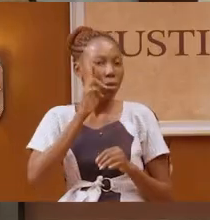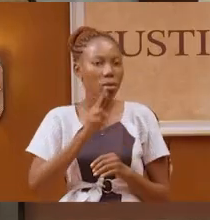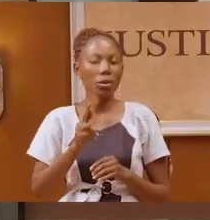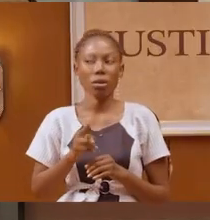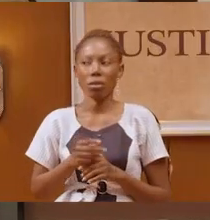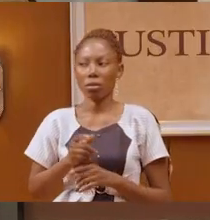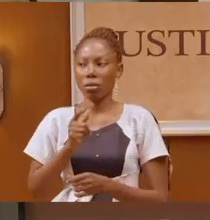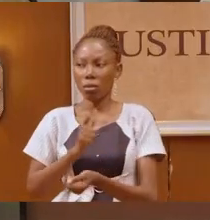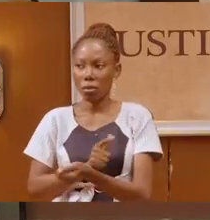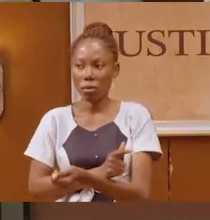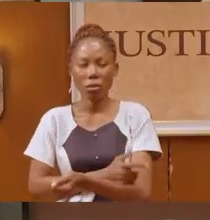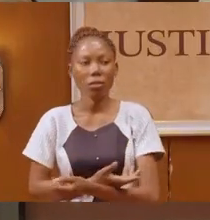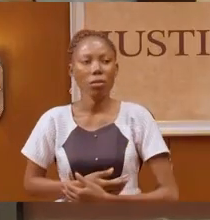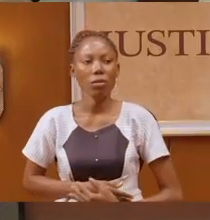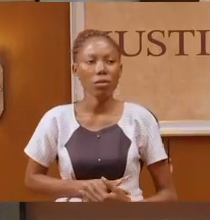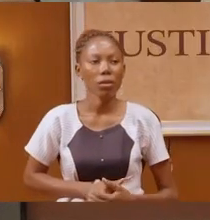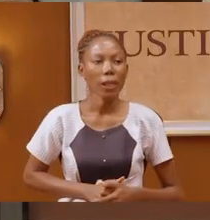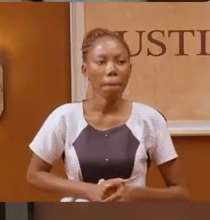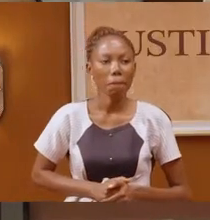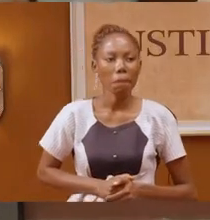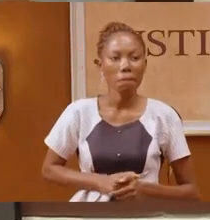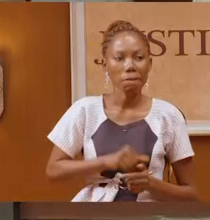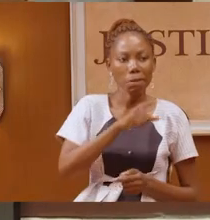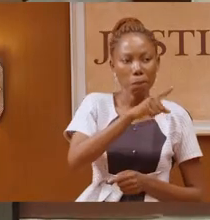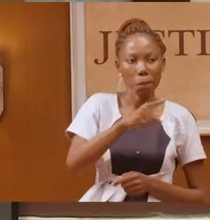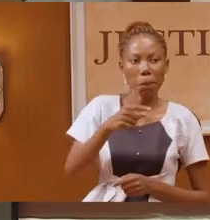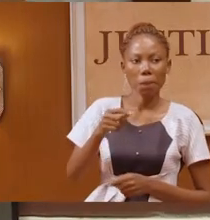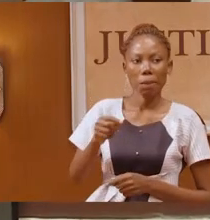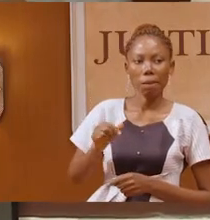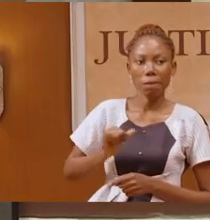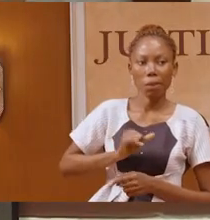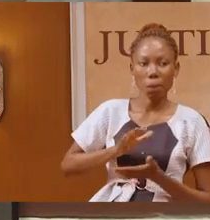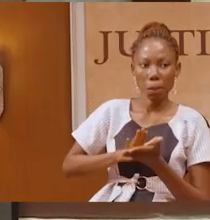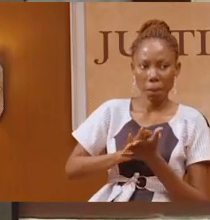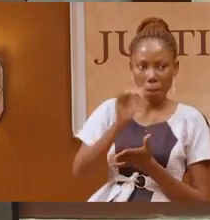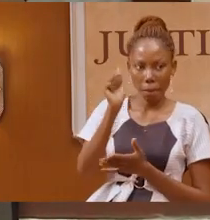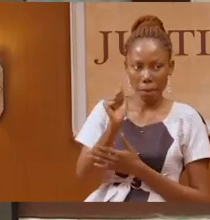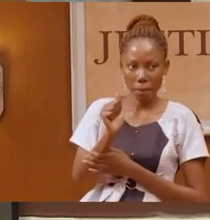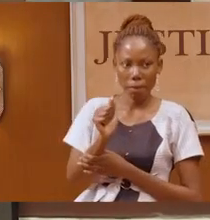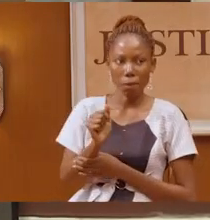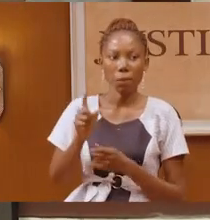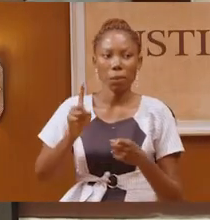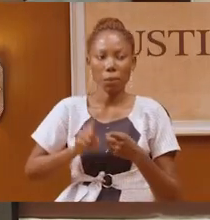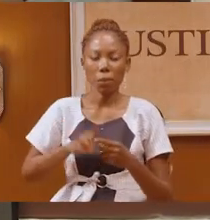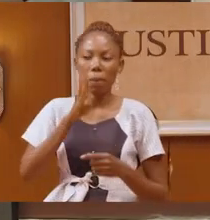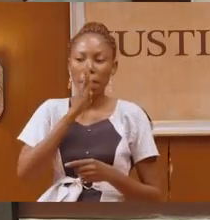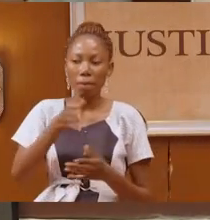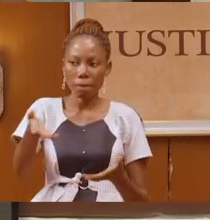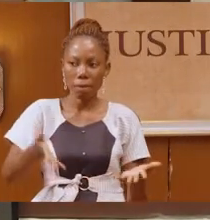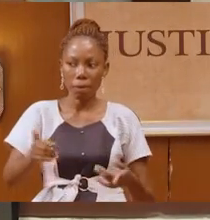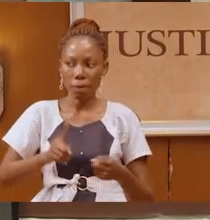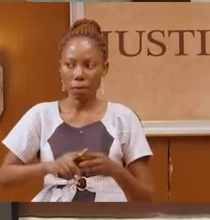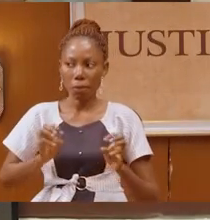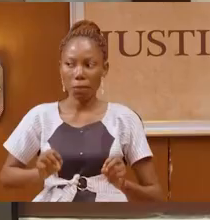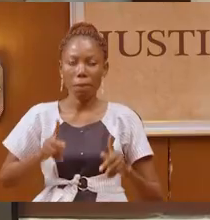Okay. With what you have said now, I believe she deserves an opportunity to be able to respond to